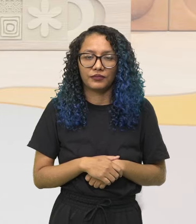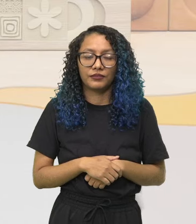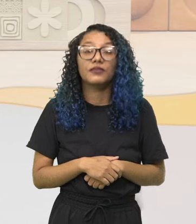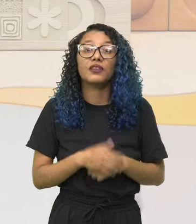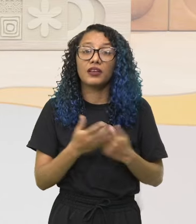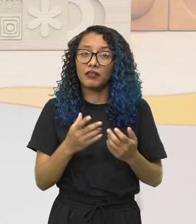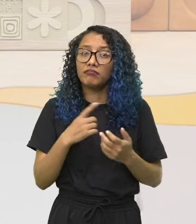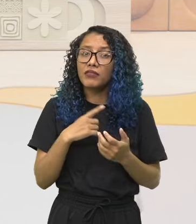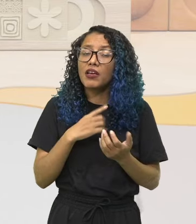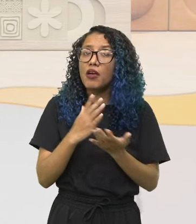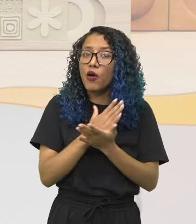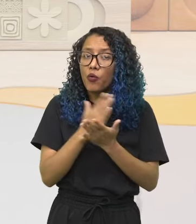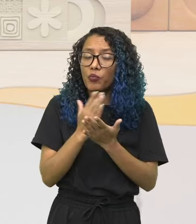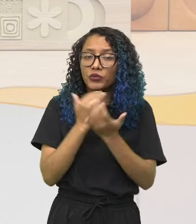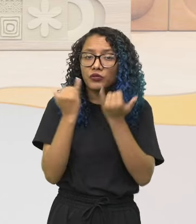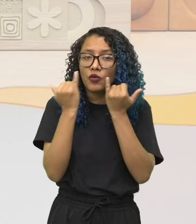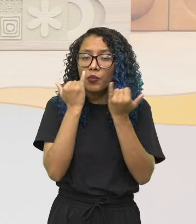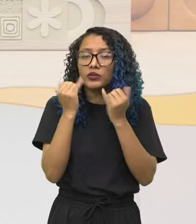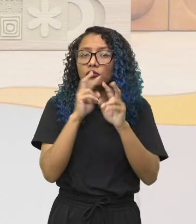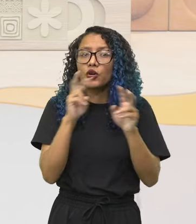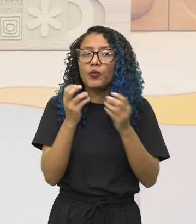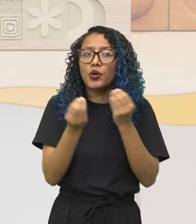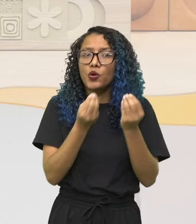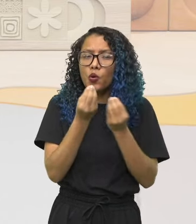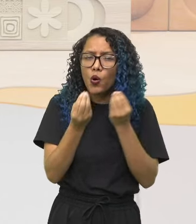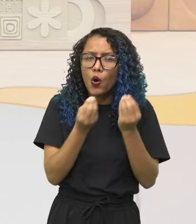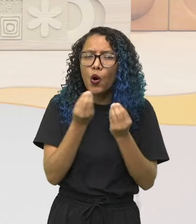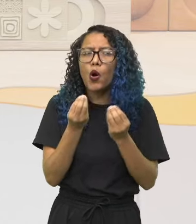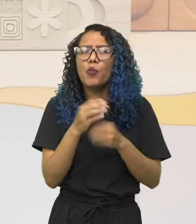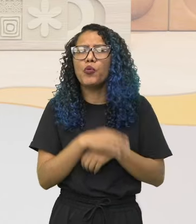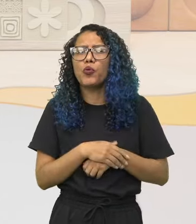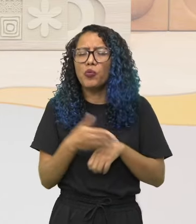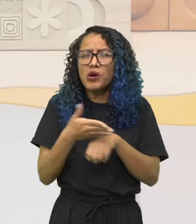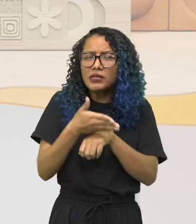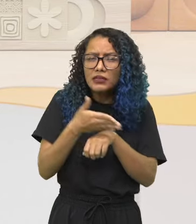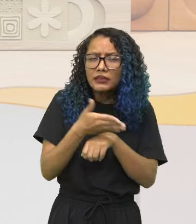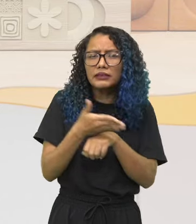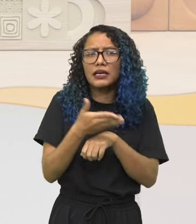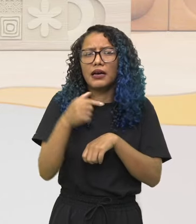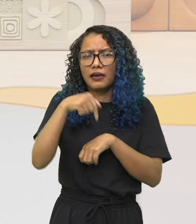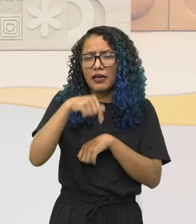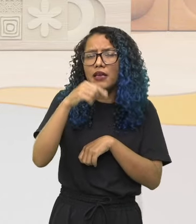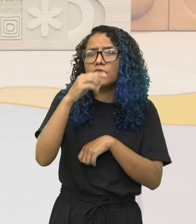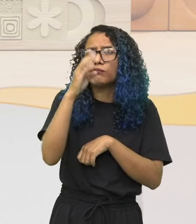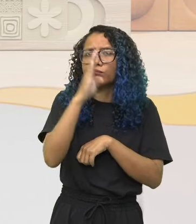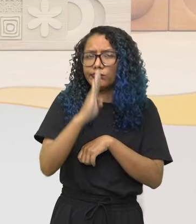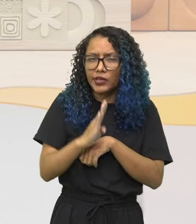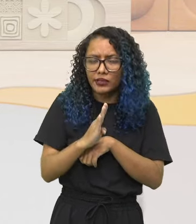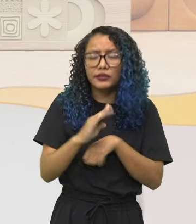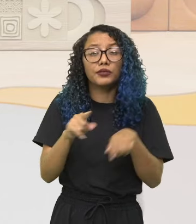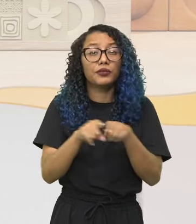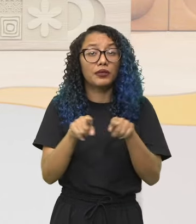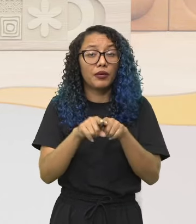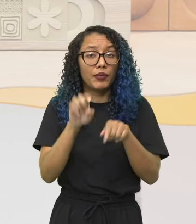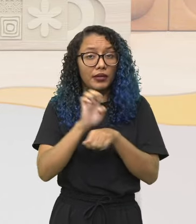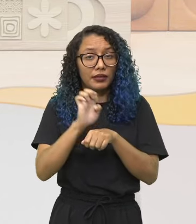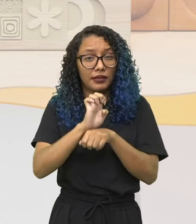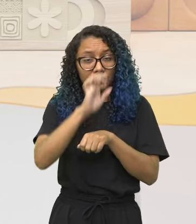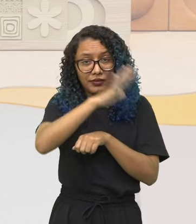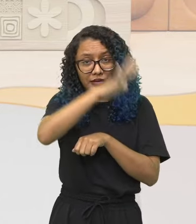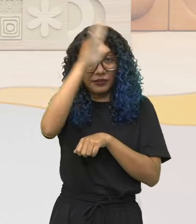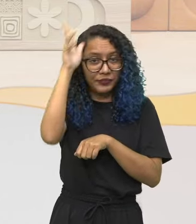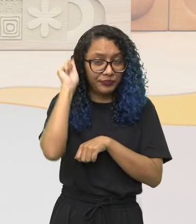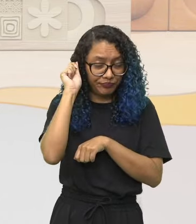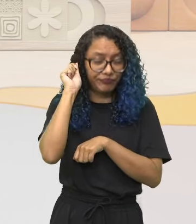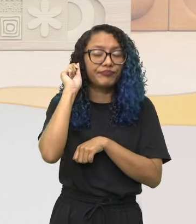the accessibility of these sources of energy, both in Brazil and in the state of Amazonas. So, we